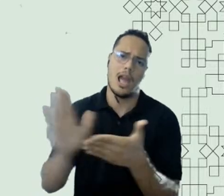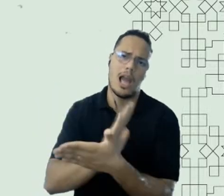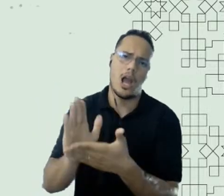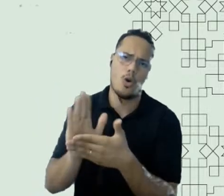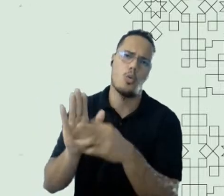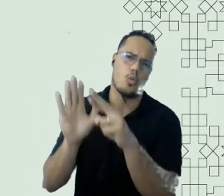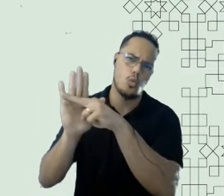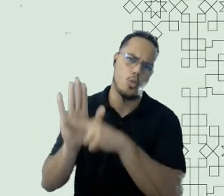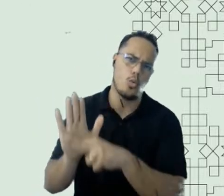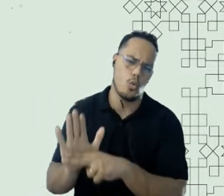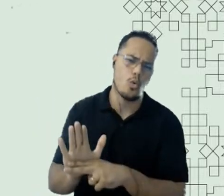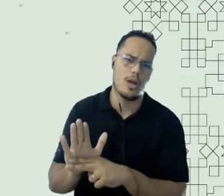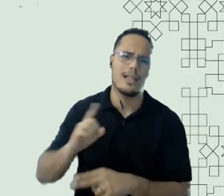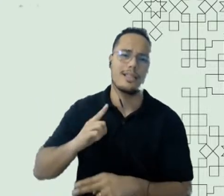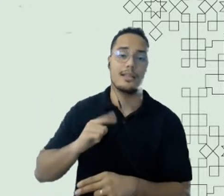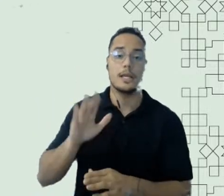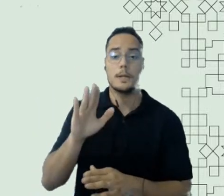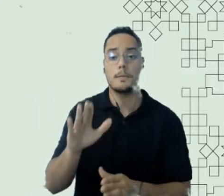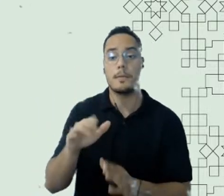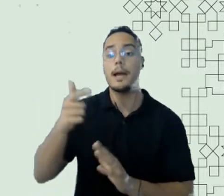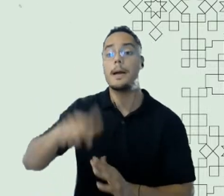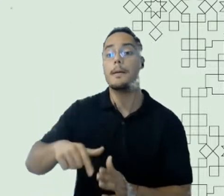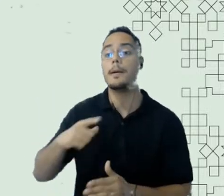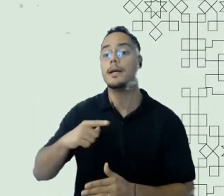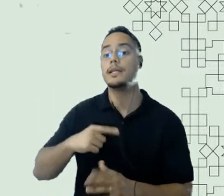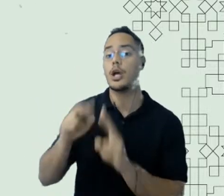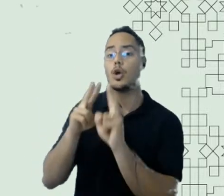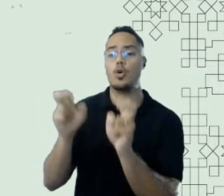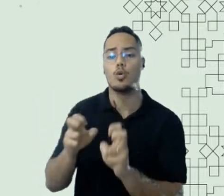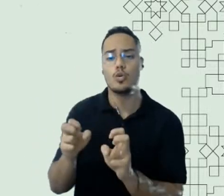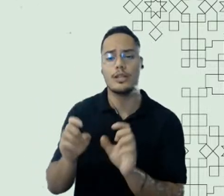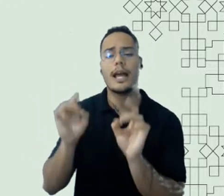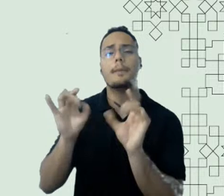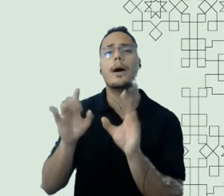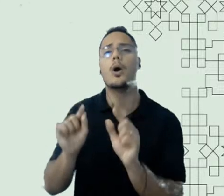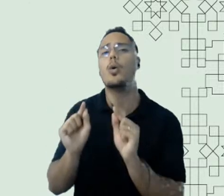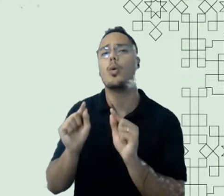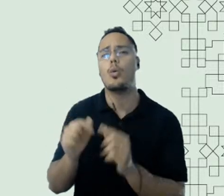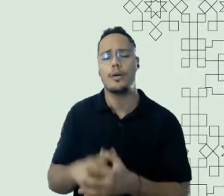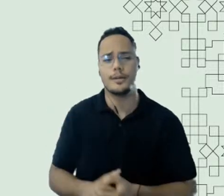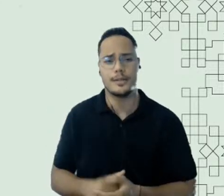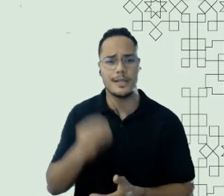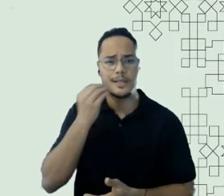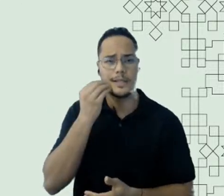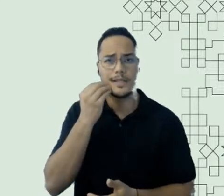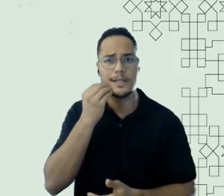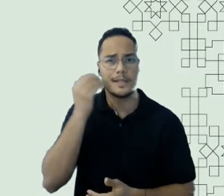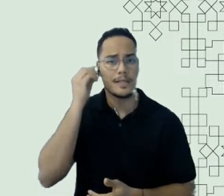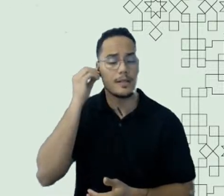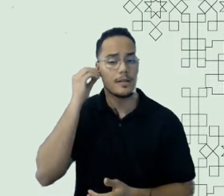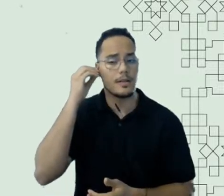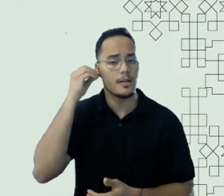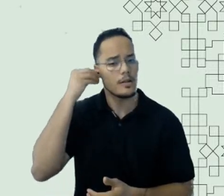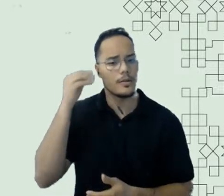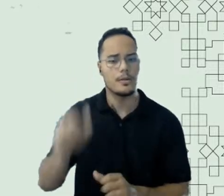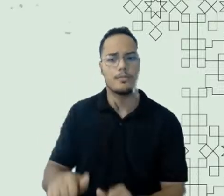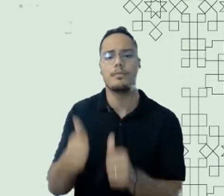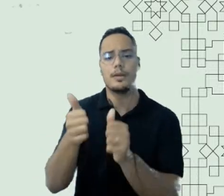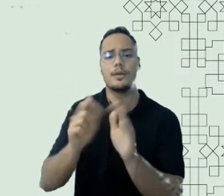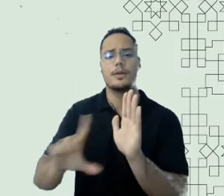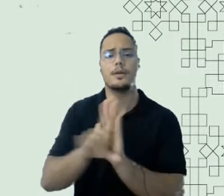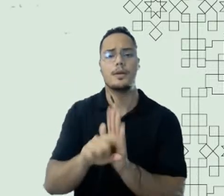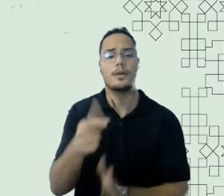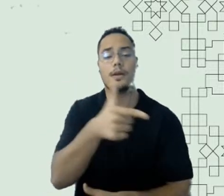to harmonize the legislation of the 27 member states. So this is the key point that maybe make it a bit different